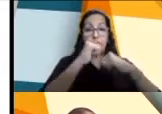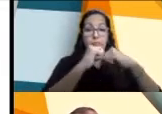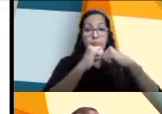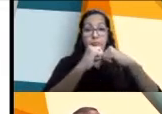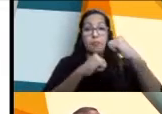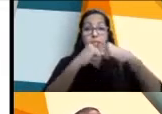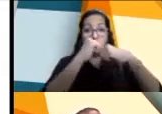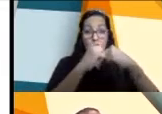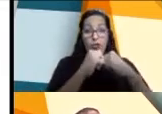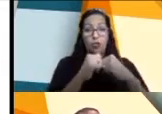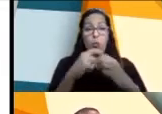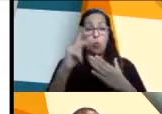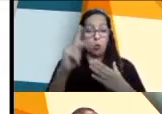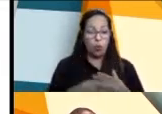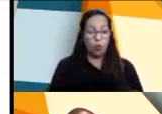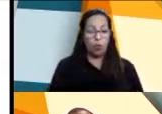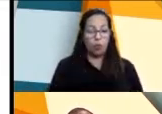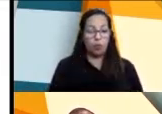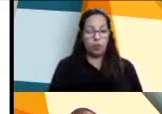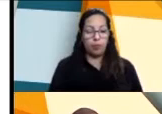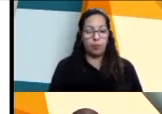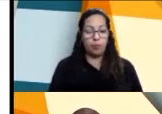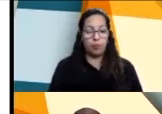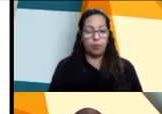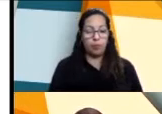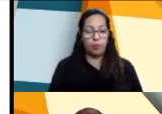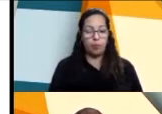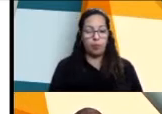infrastructure resilience program is considered like